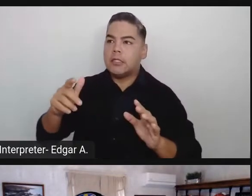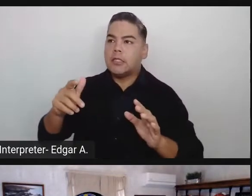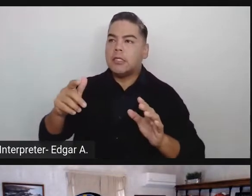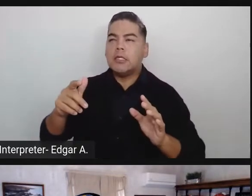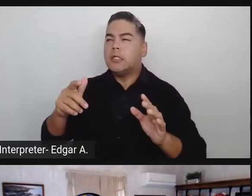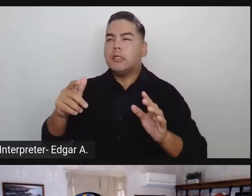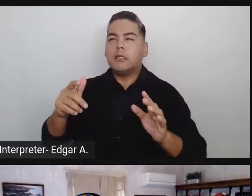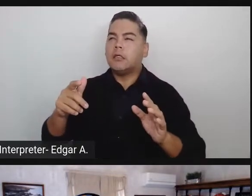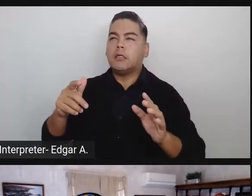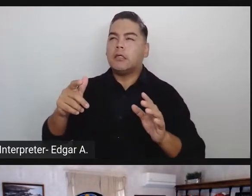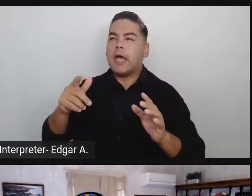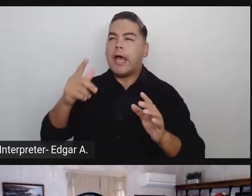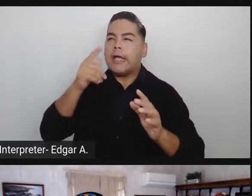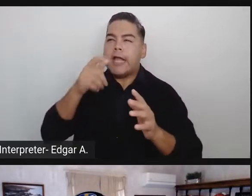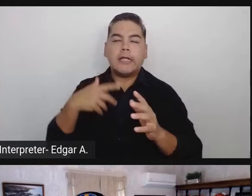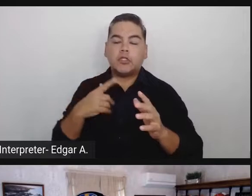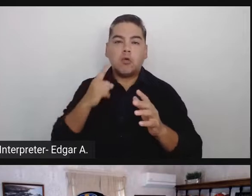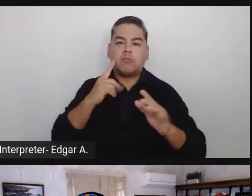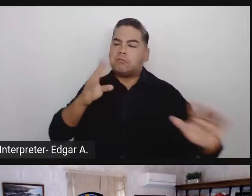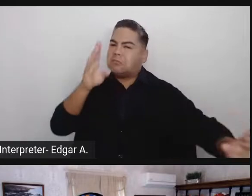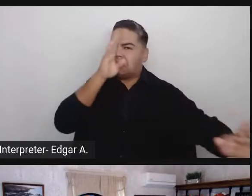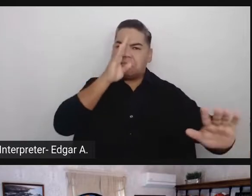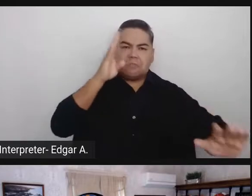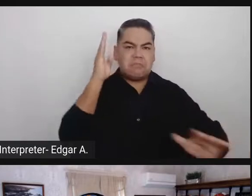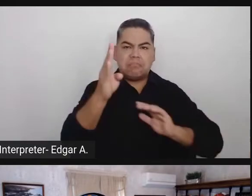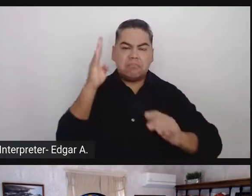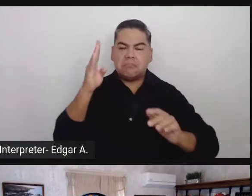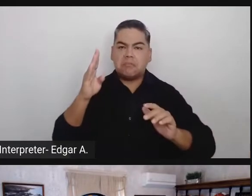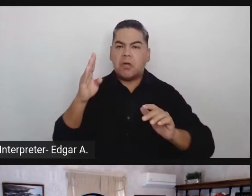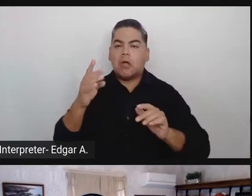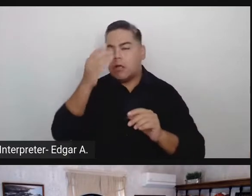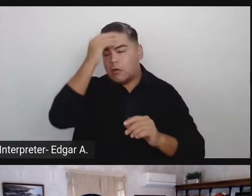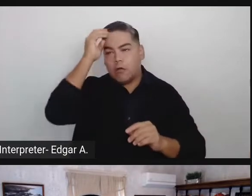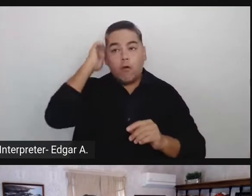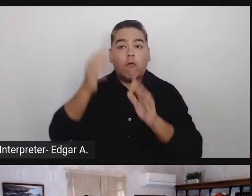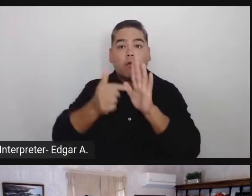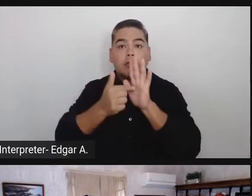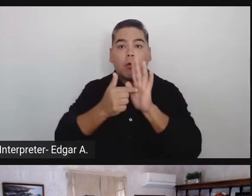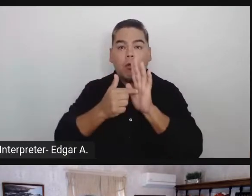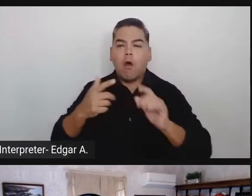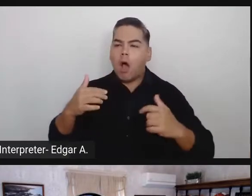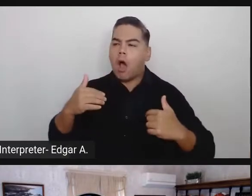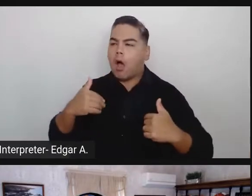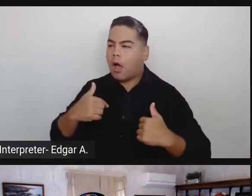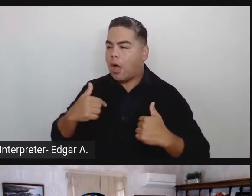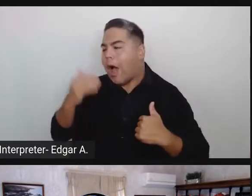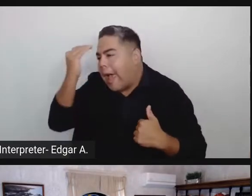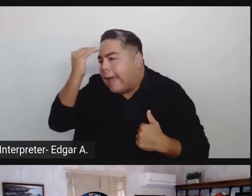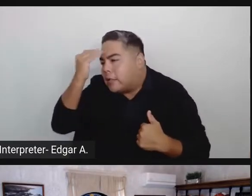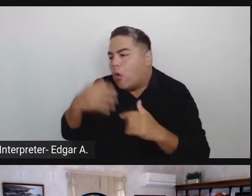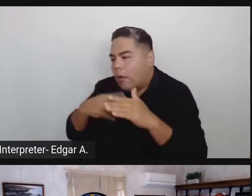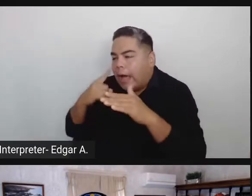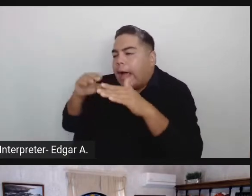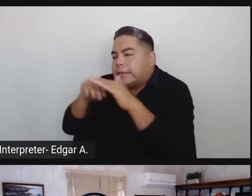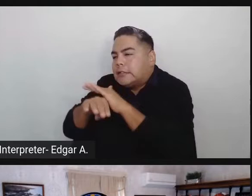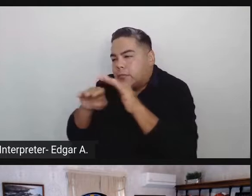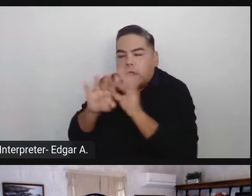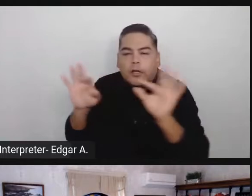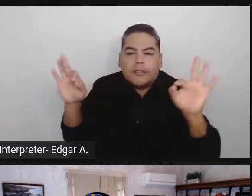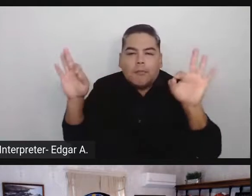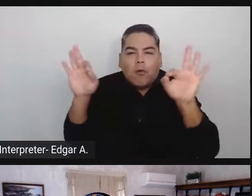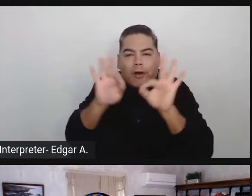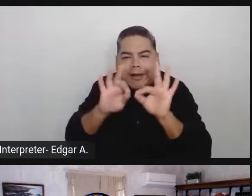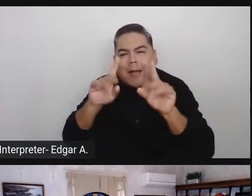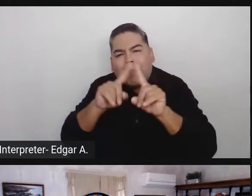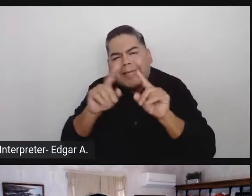as overt of an objection. One of them is, I get that accessibility is important. I personally sympathize with that, but can we just